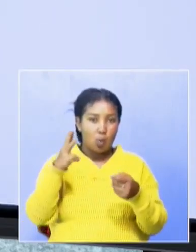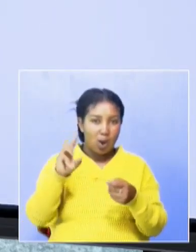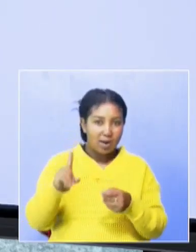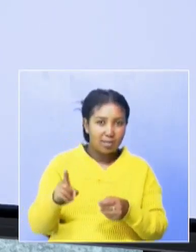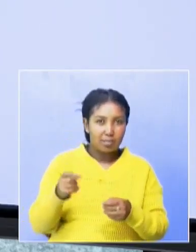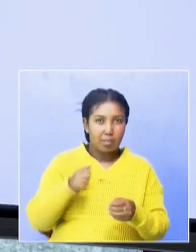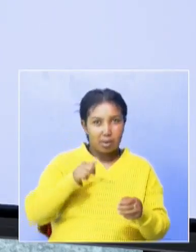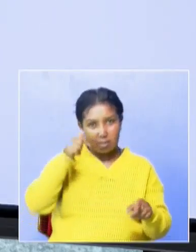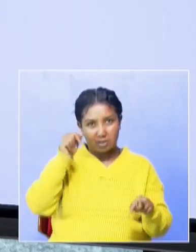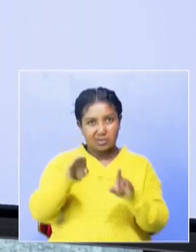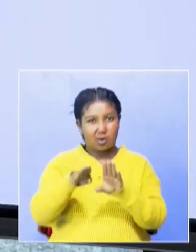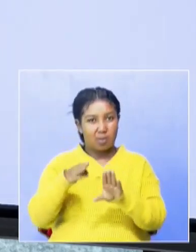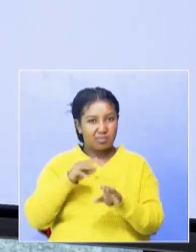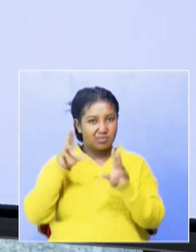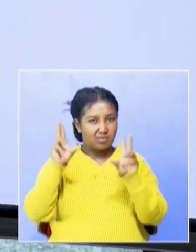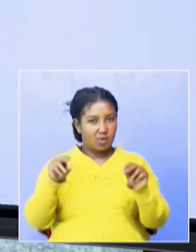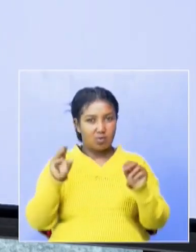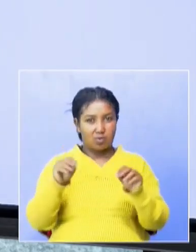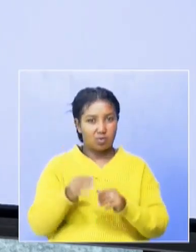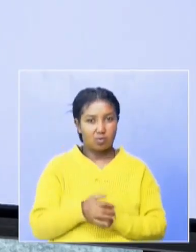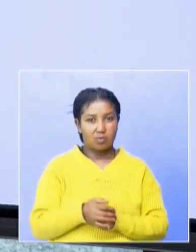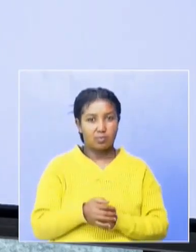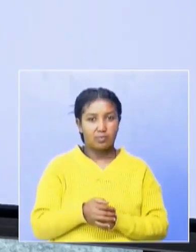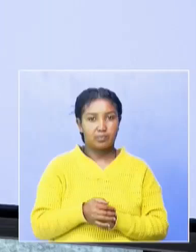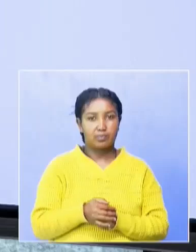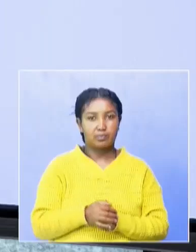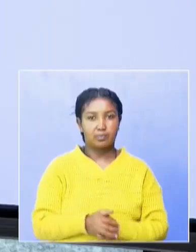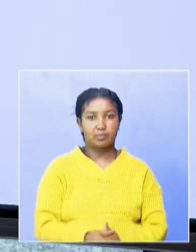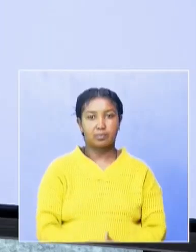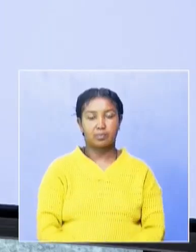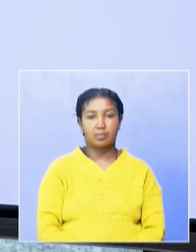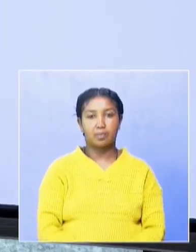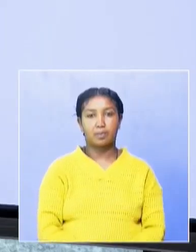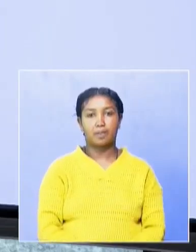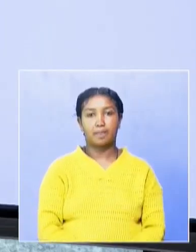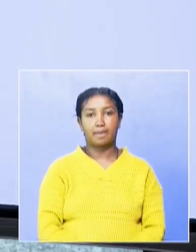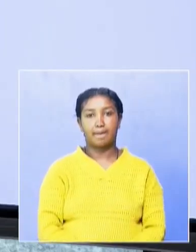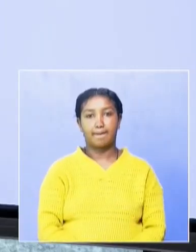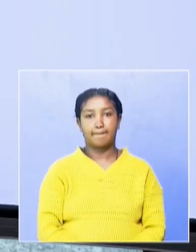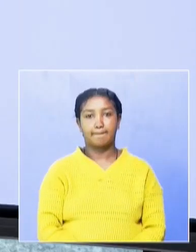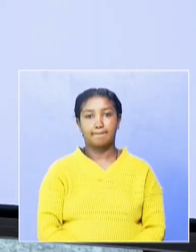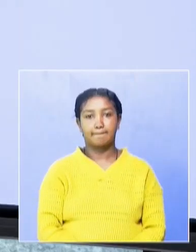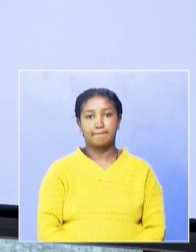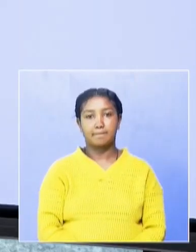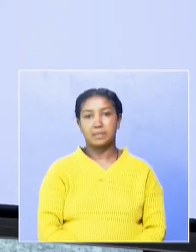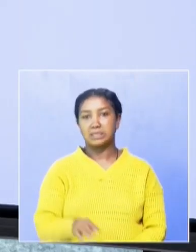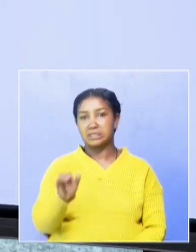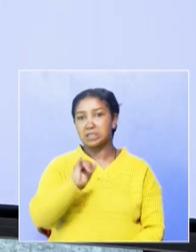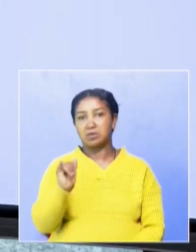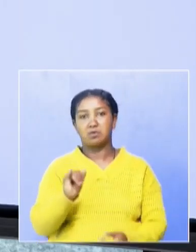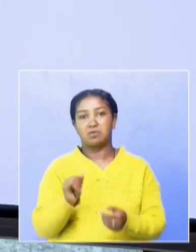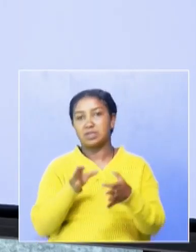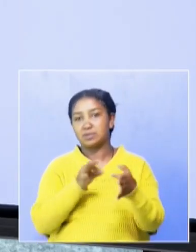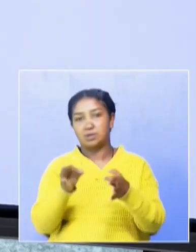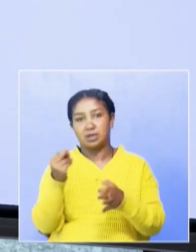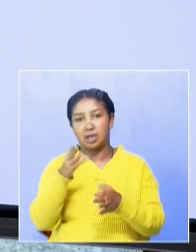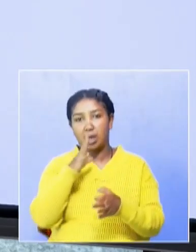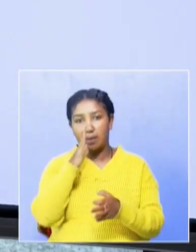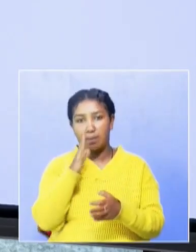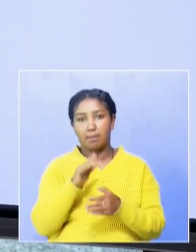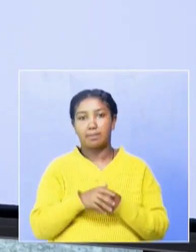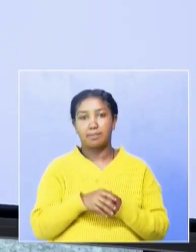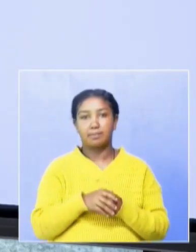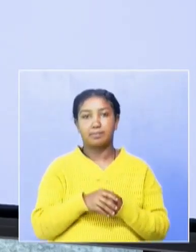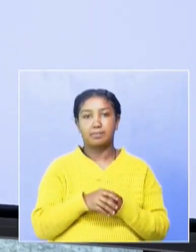it is impossible. It's not this much advisable. Even if it's logically, we can use such kinds of expressions. So come on